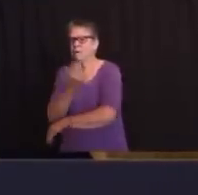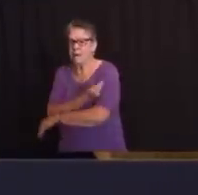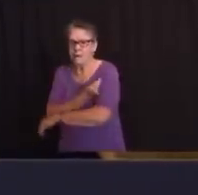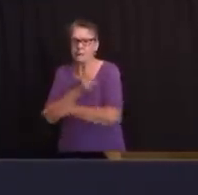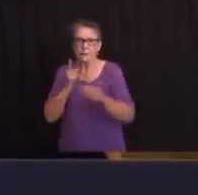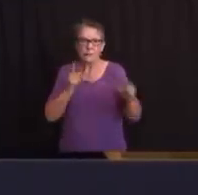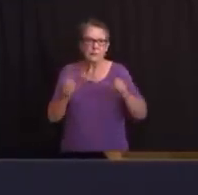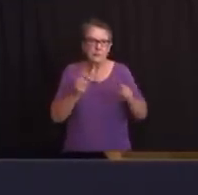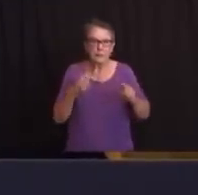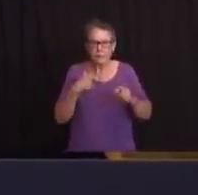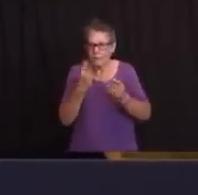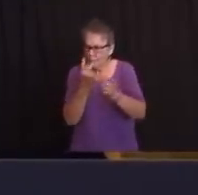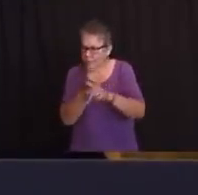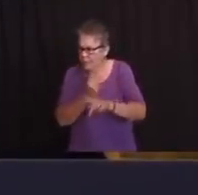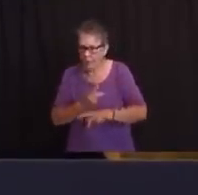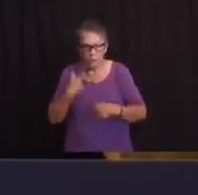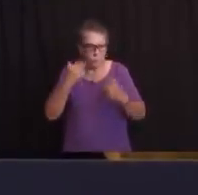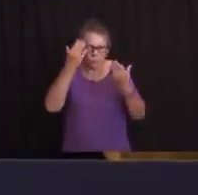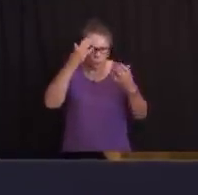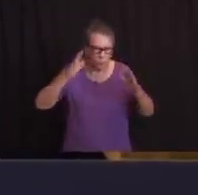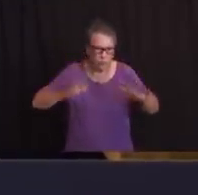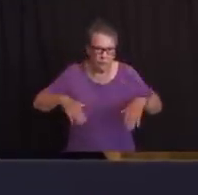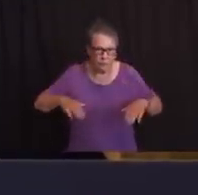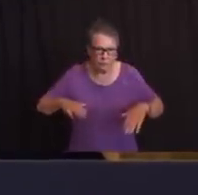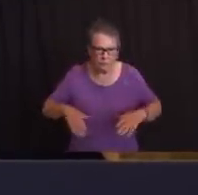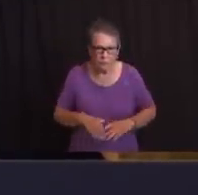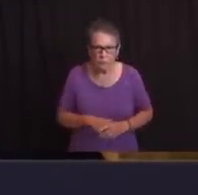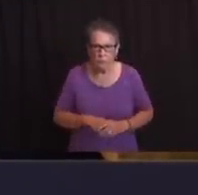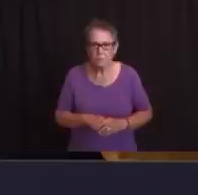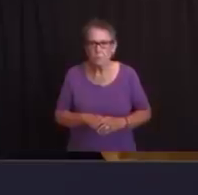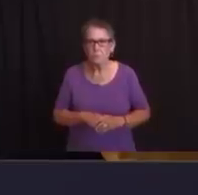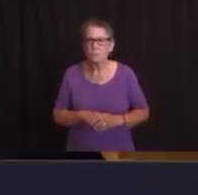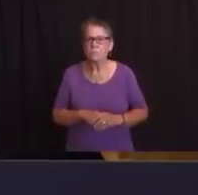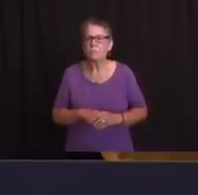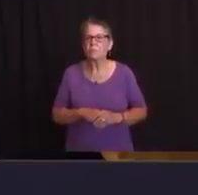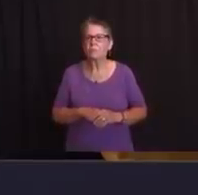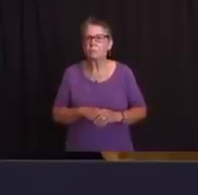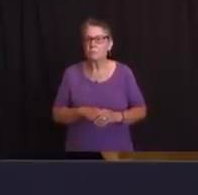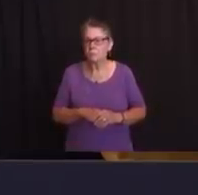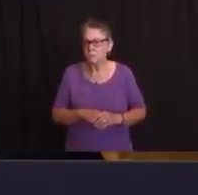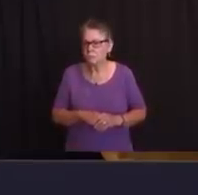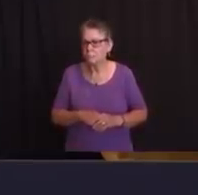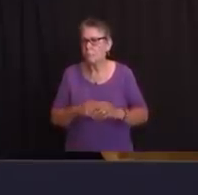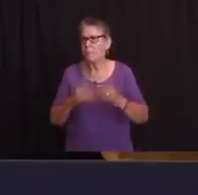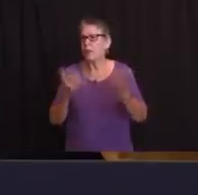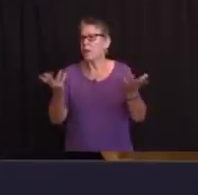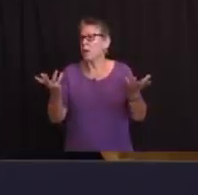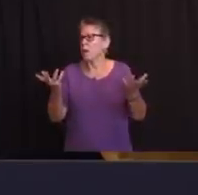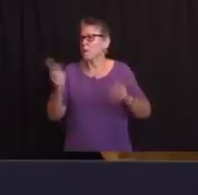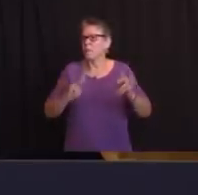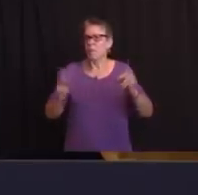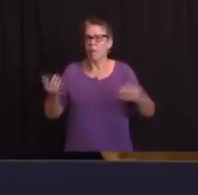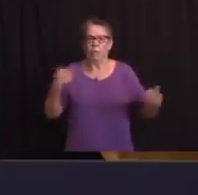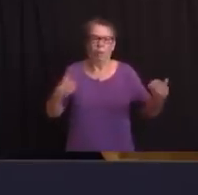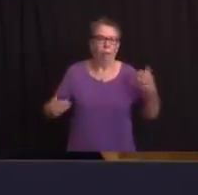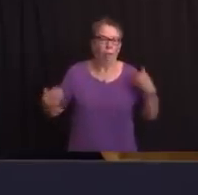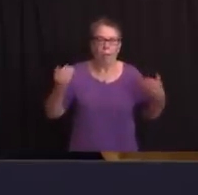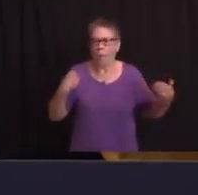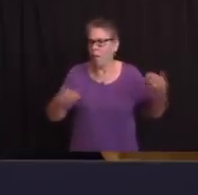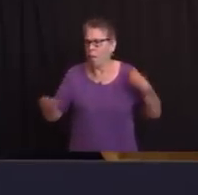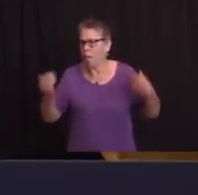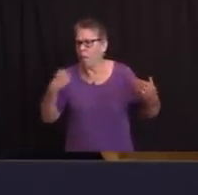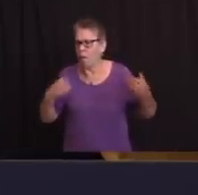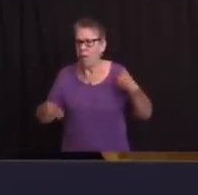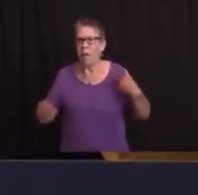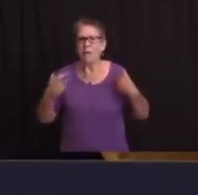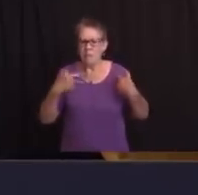folks are coming to us on as well. We're having the same experience. People say, listen, I got vaccinated. I did what you told me